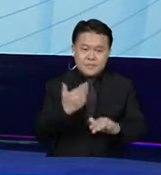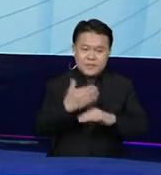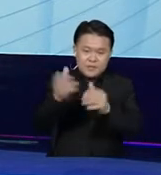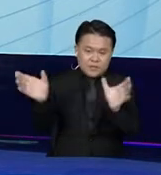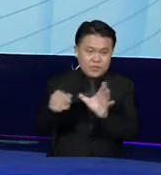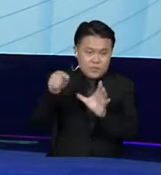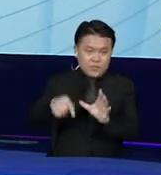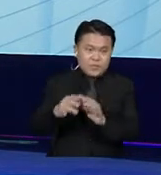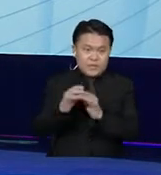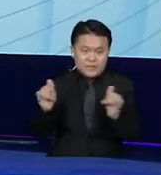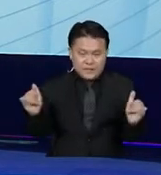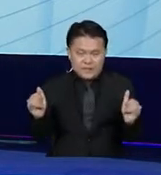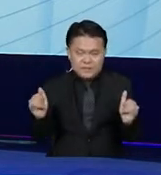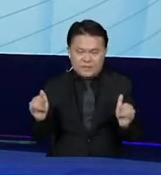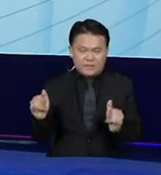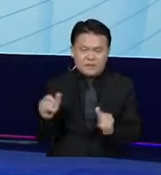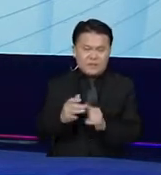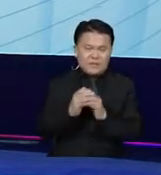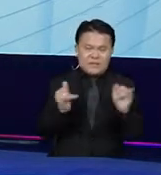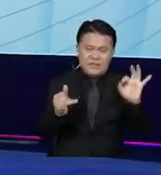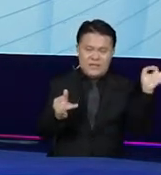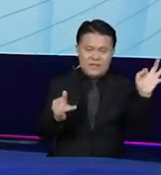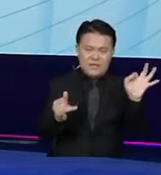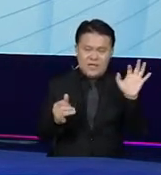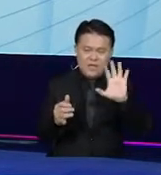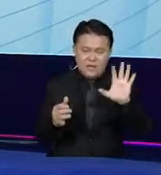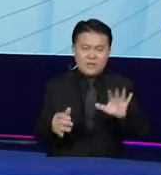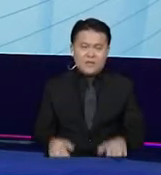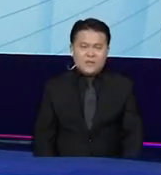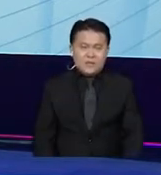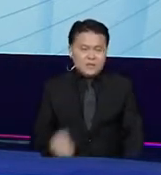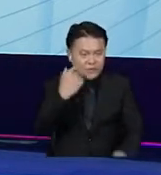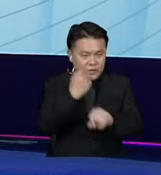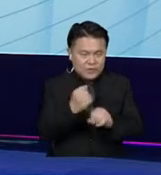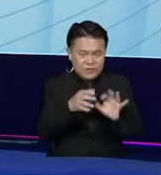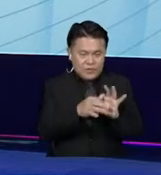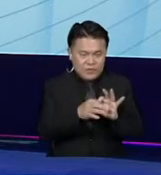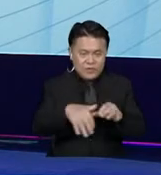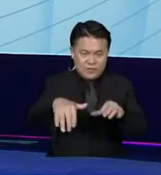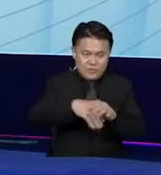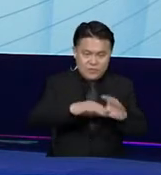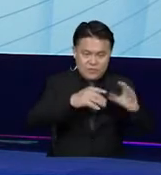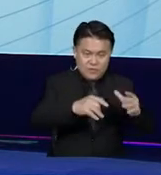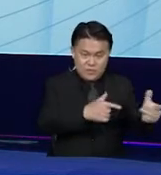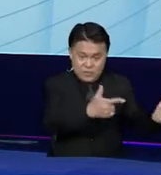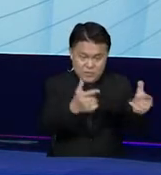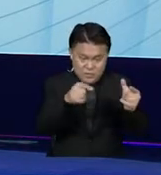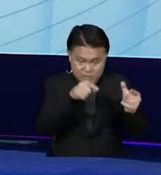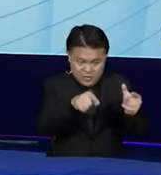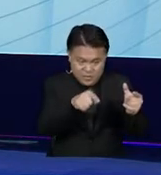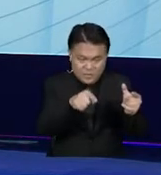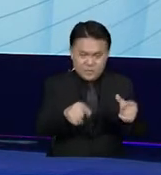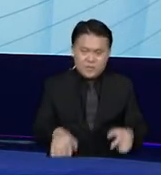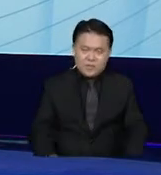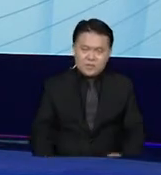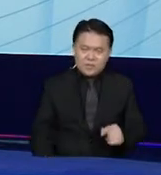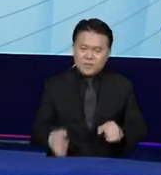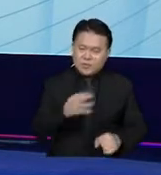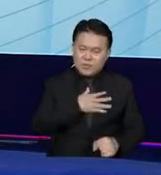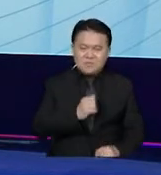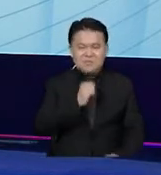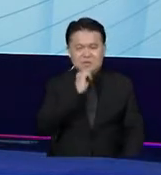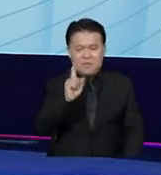of humans. In every culture and country studied, people show a similar pattern, whether rich, poor, men, women,